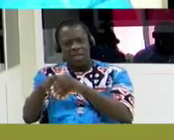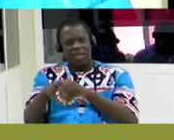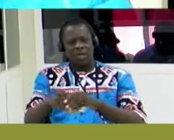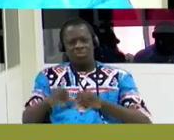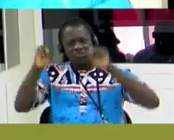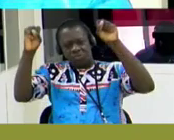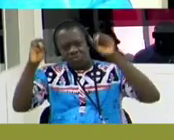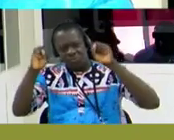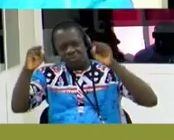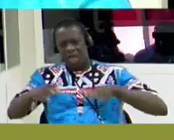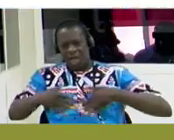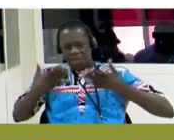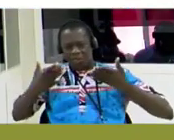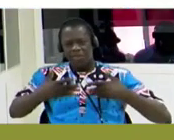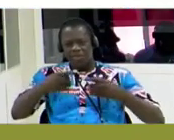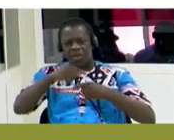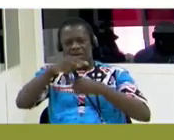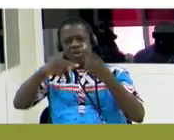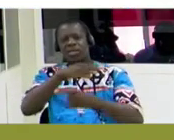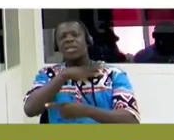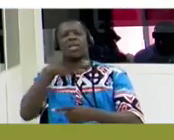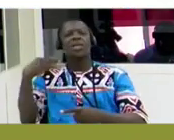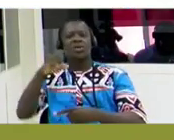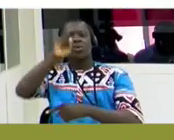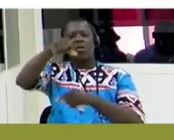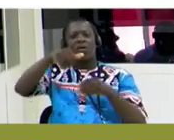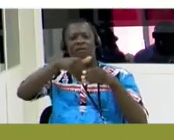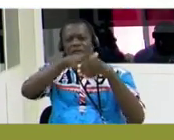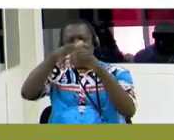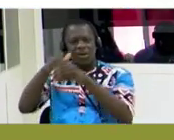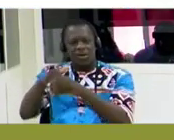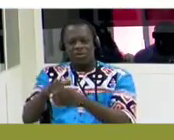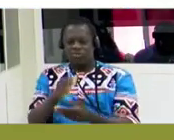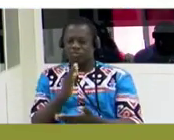colleagues? Definitely, sir, I really feel very bad